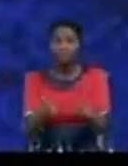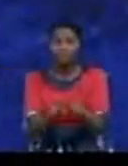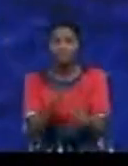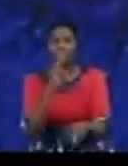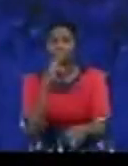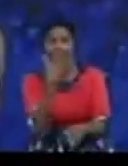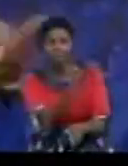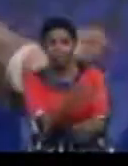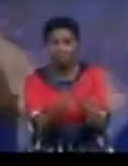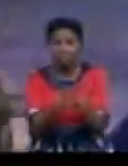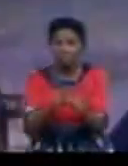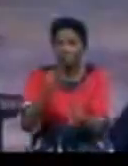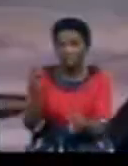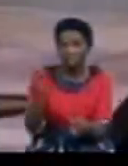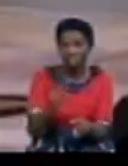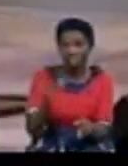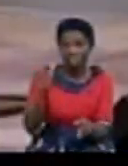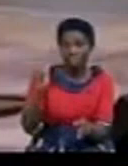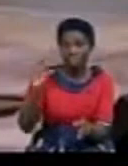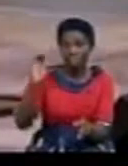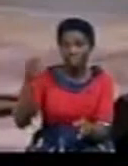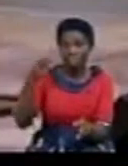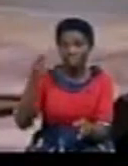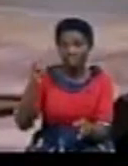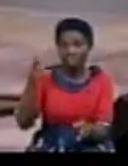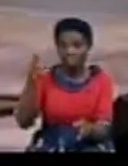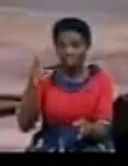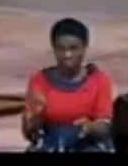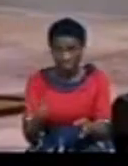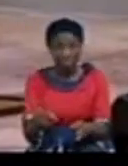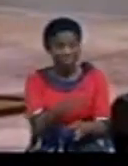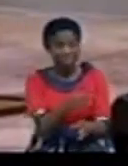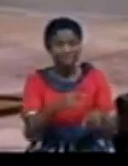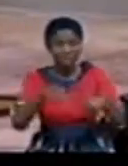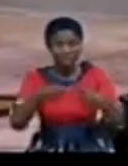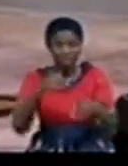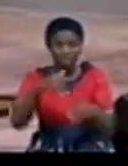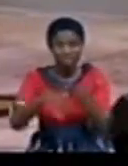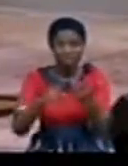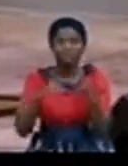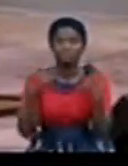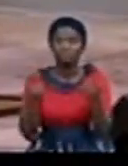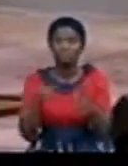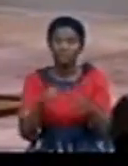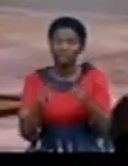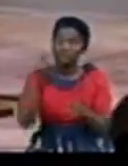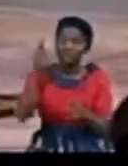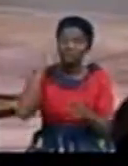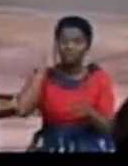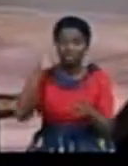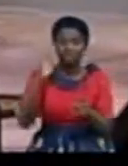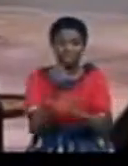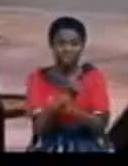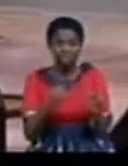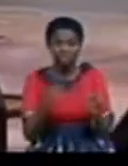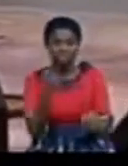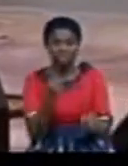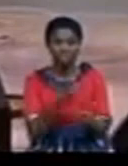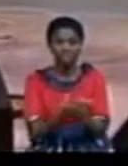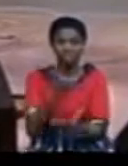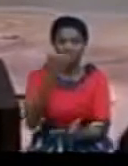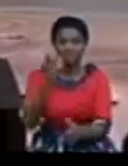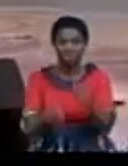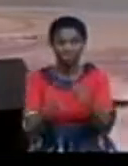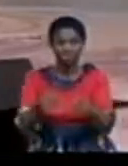like Zacchaeus, they will go into sin, but it will save the prosperous people out of their sins.